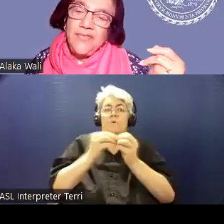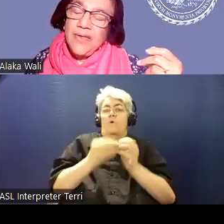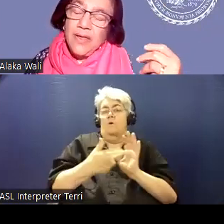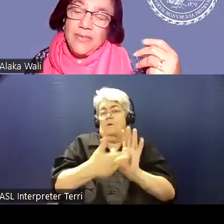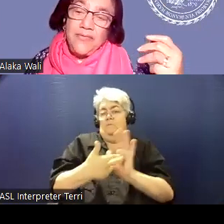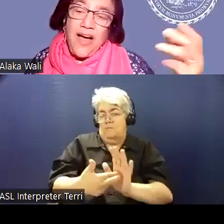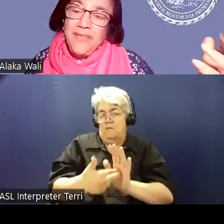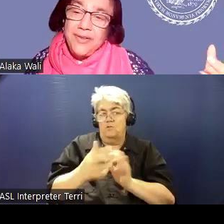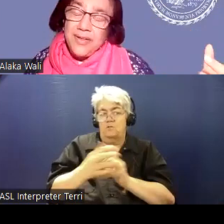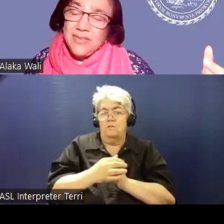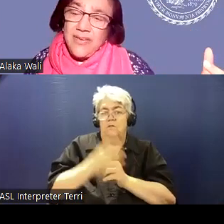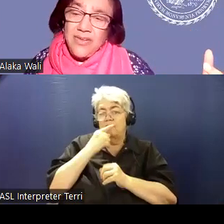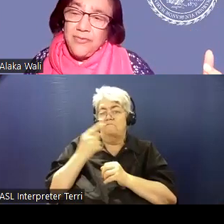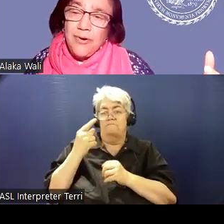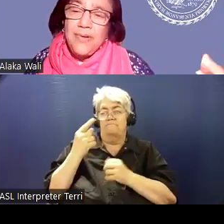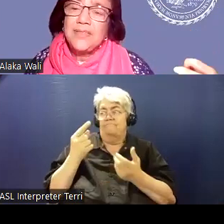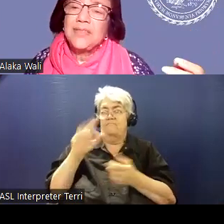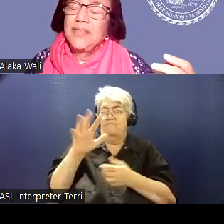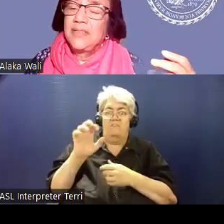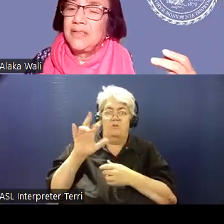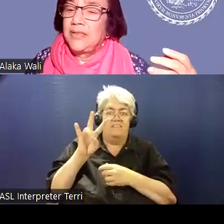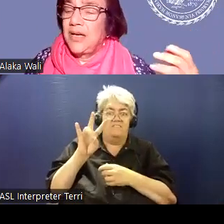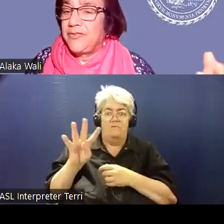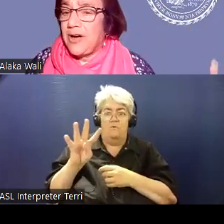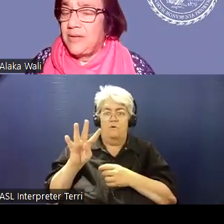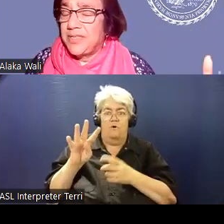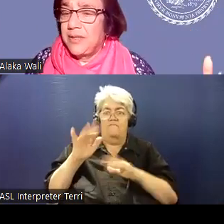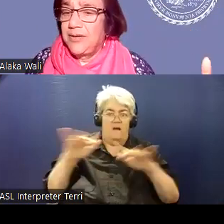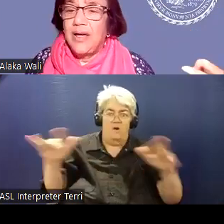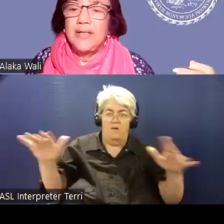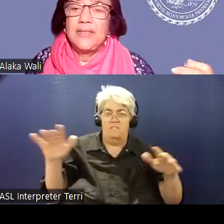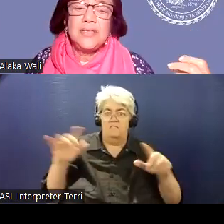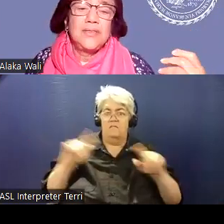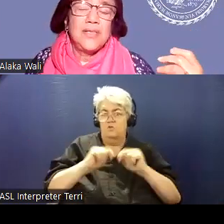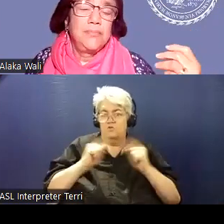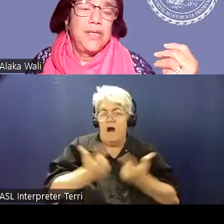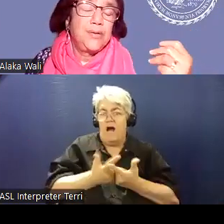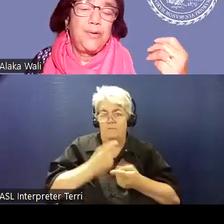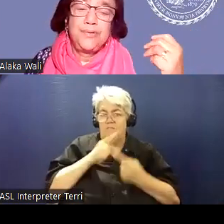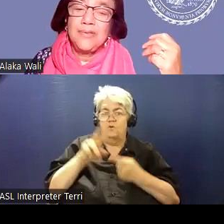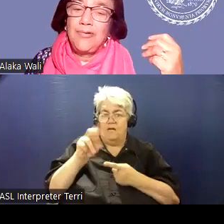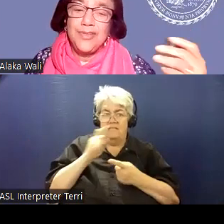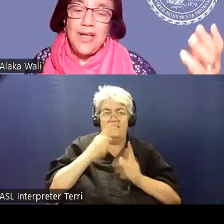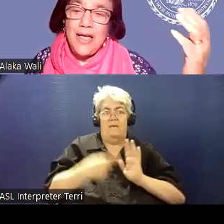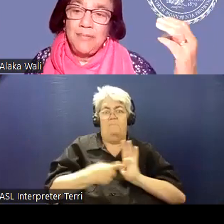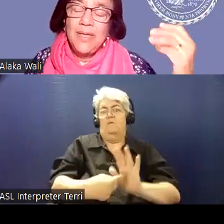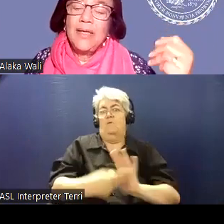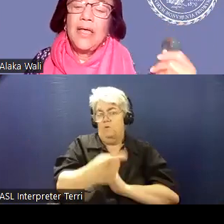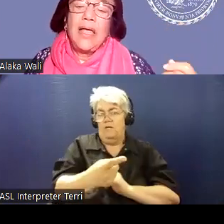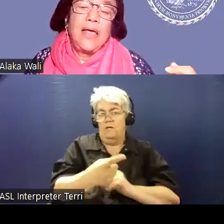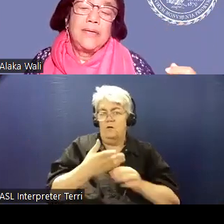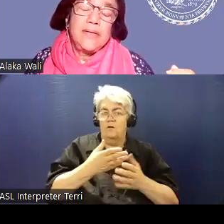of the 574 plus Native tribes in the United States can be told over